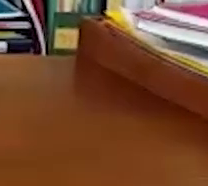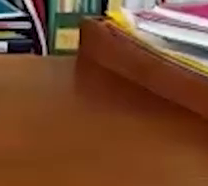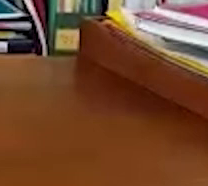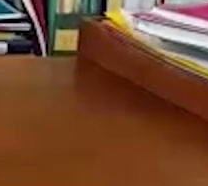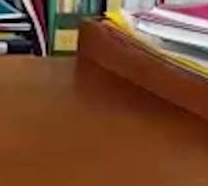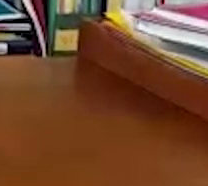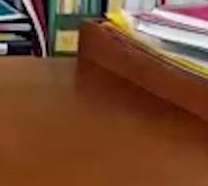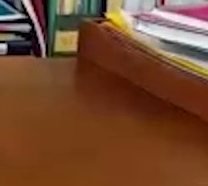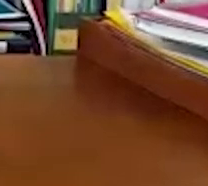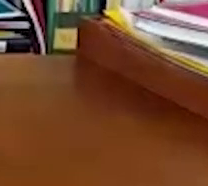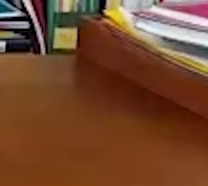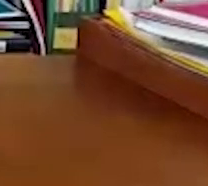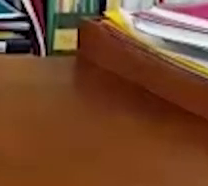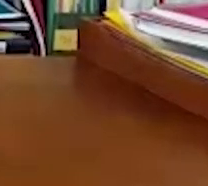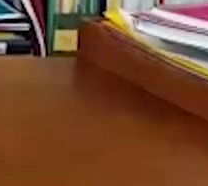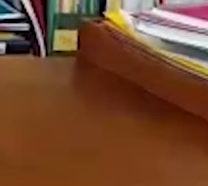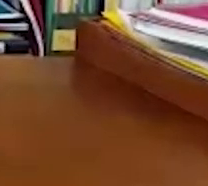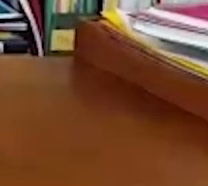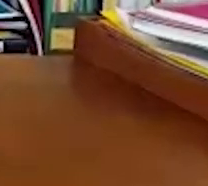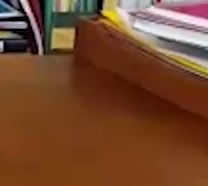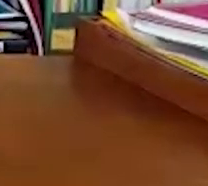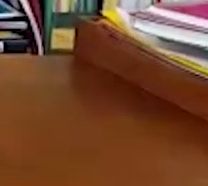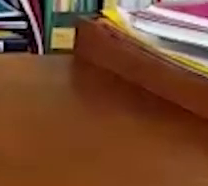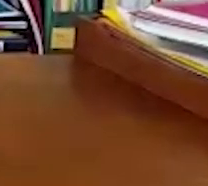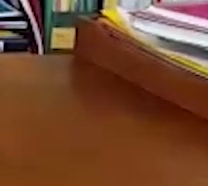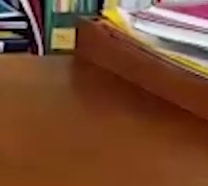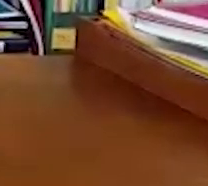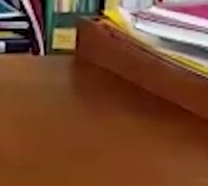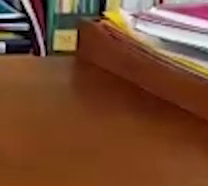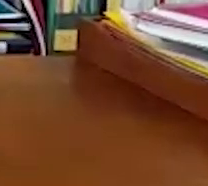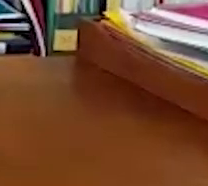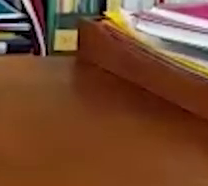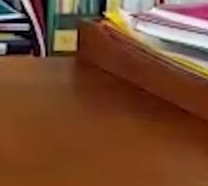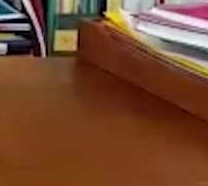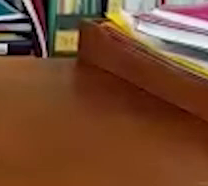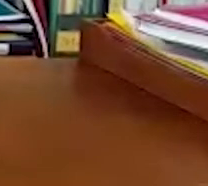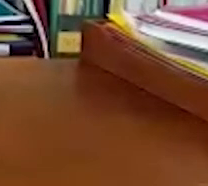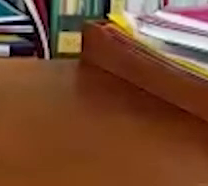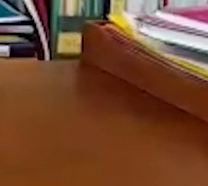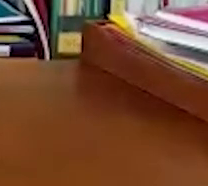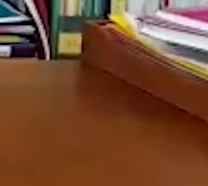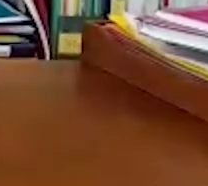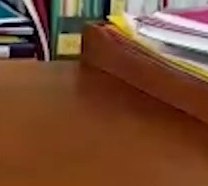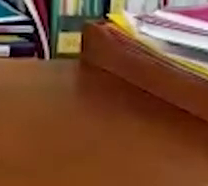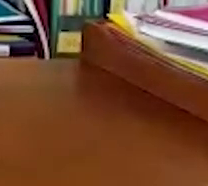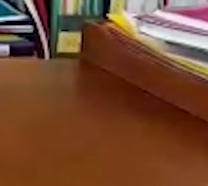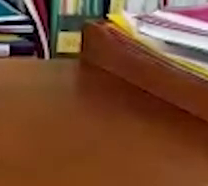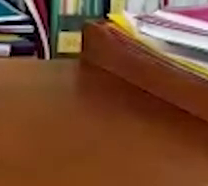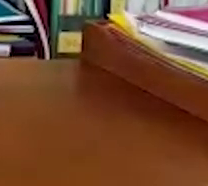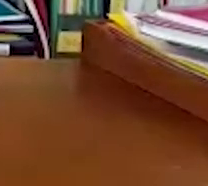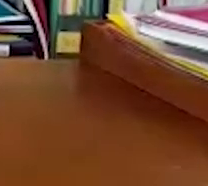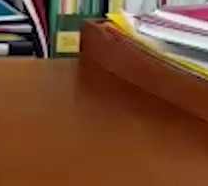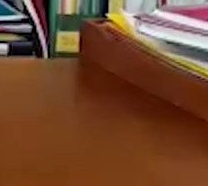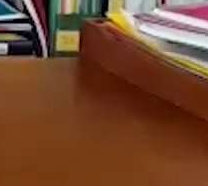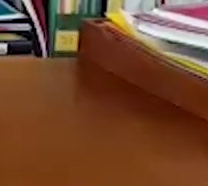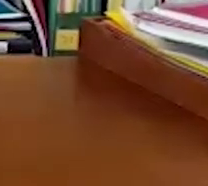important thematic hearing and my hope for continuing collaboration with the Inter-American Human Rights System to